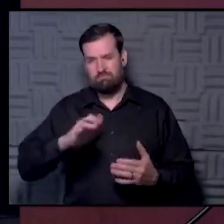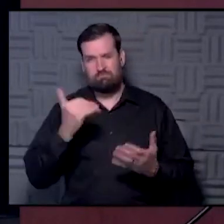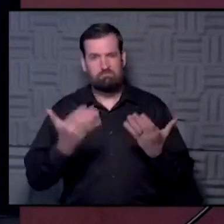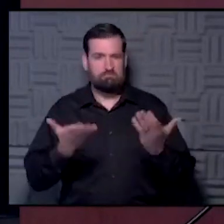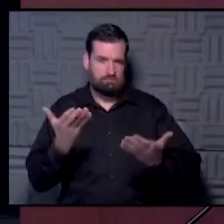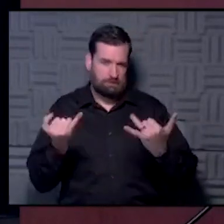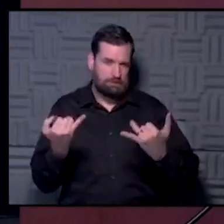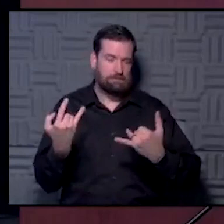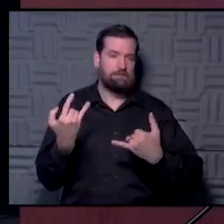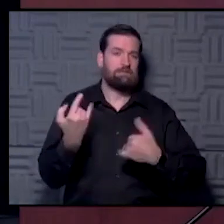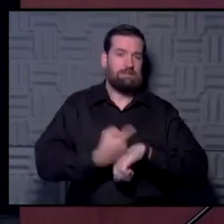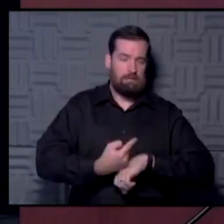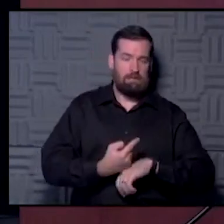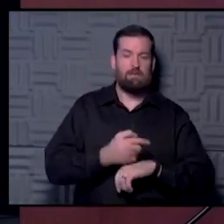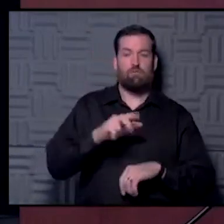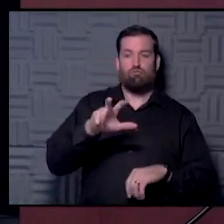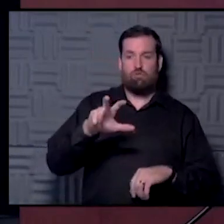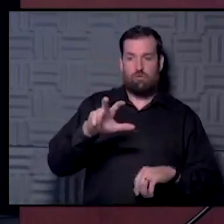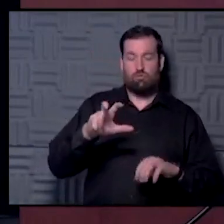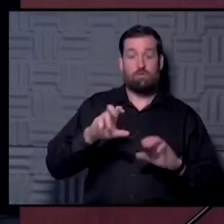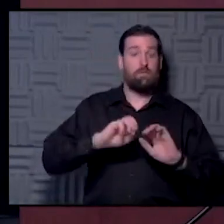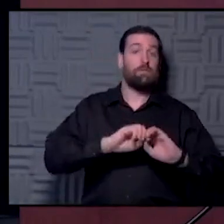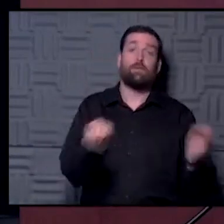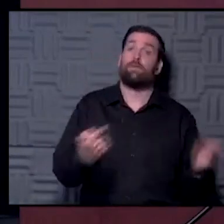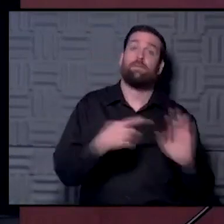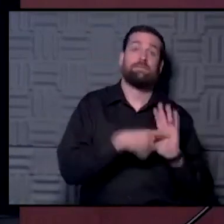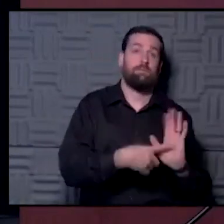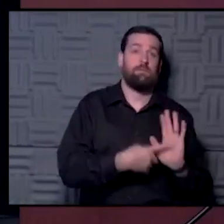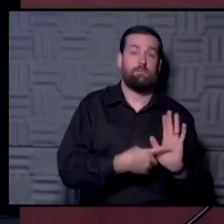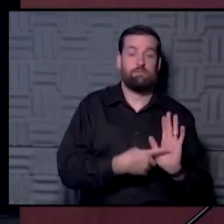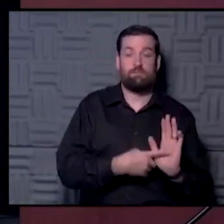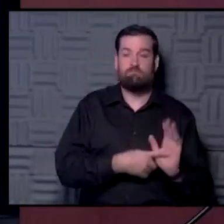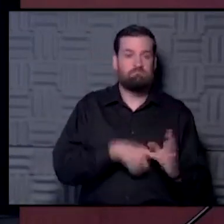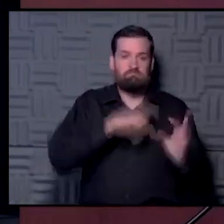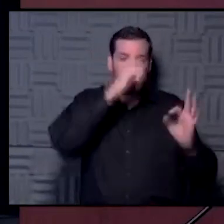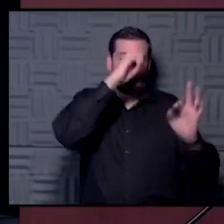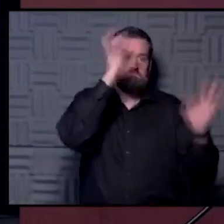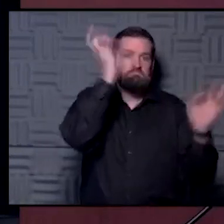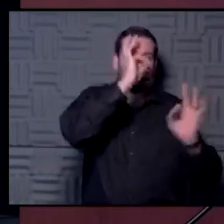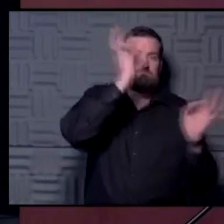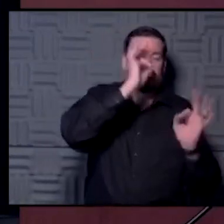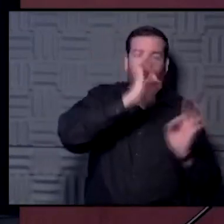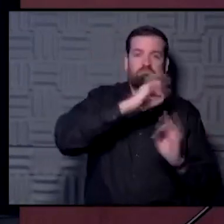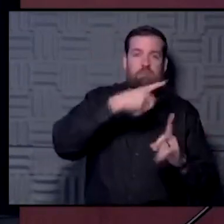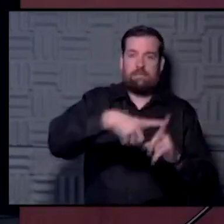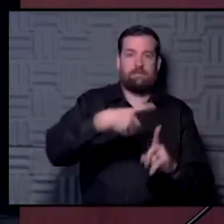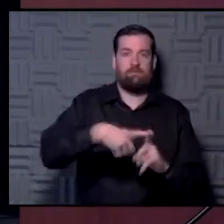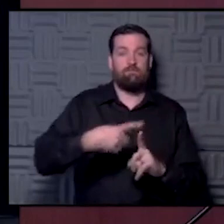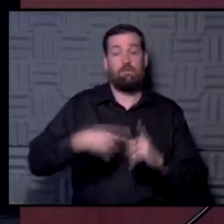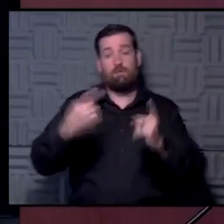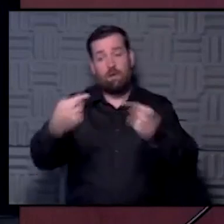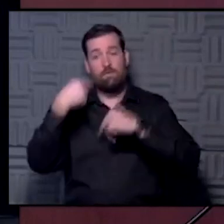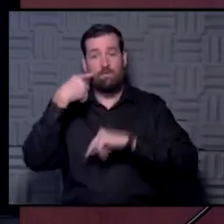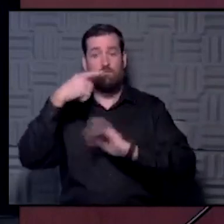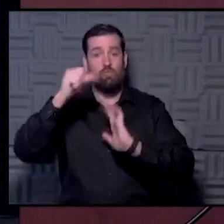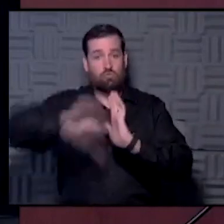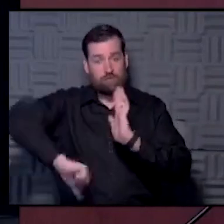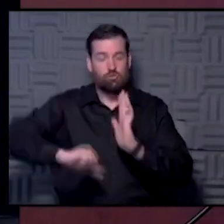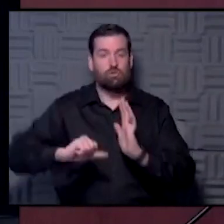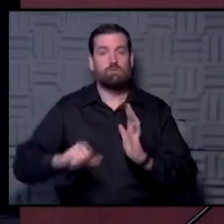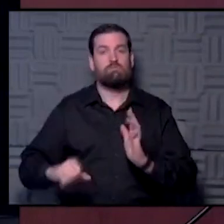at 300, but 300 patients who had no symptoms, who didn't know they were positive, coming for a surgery or a procedure that tested